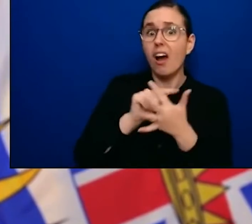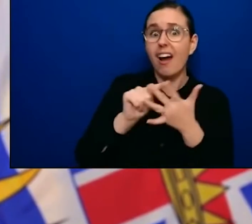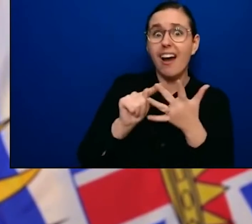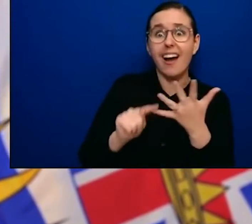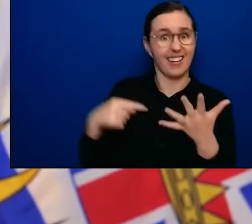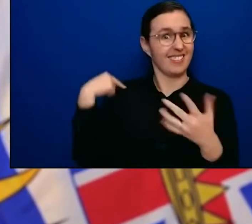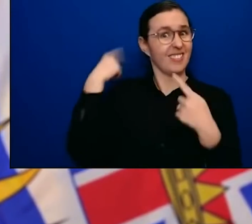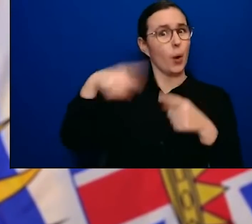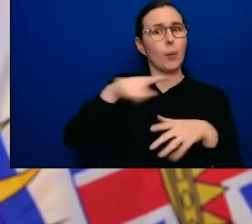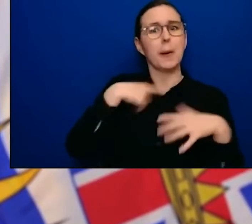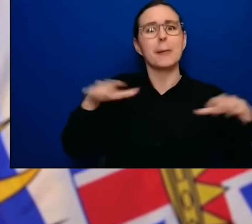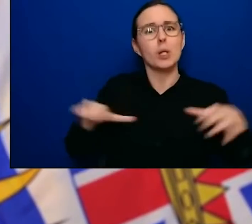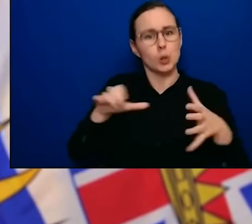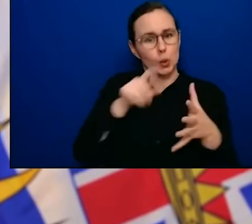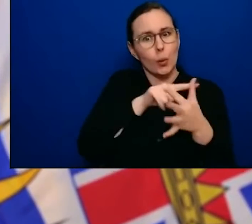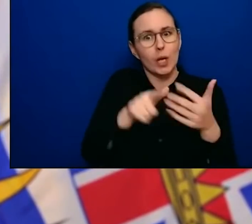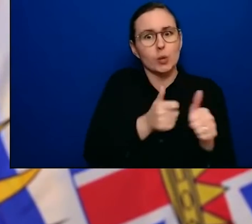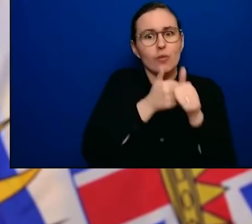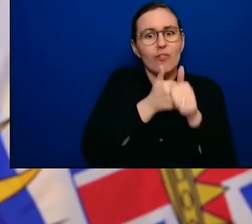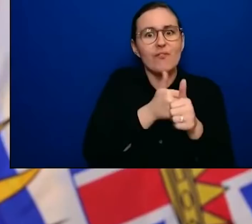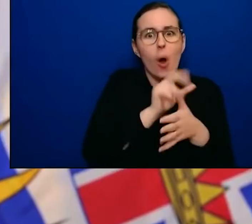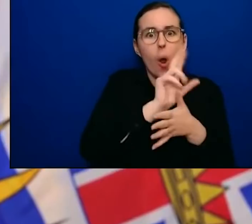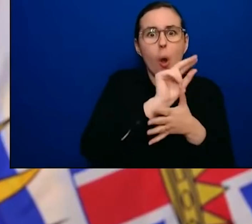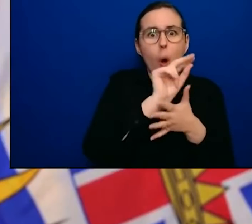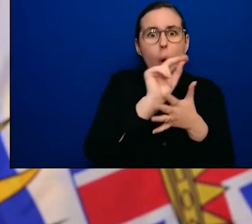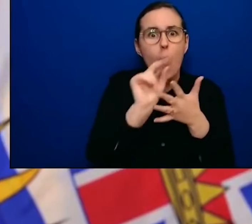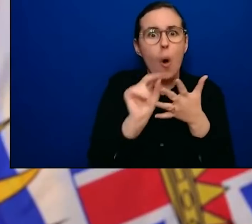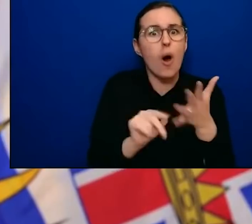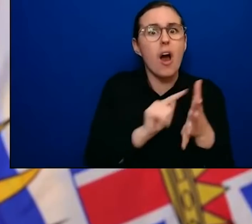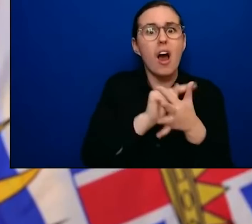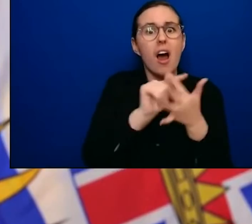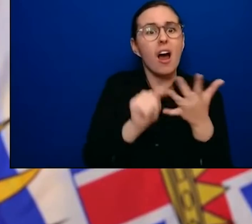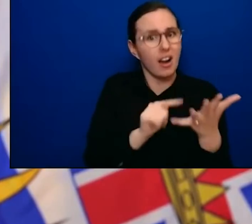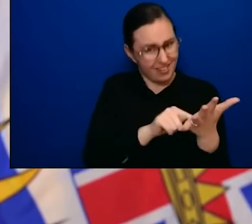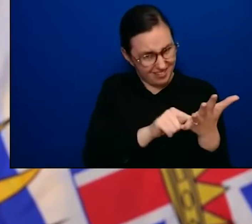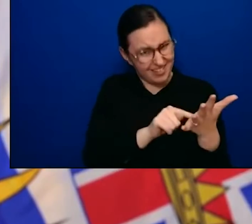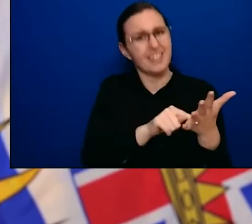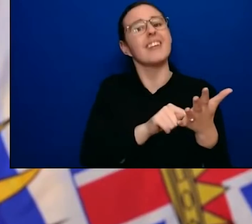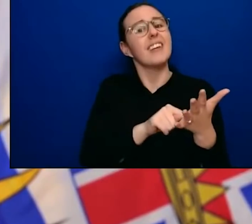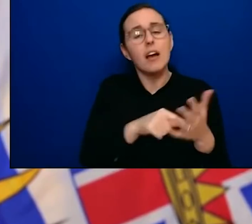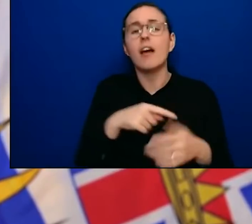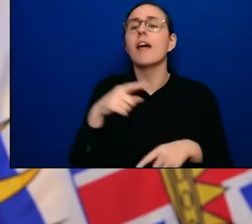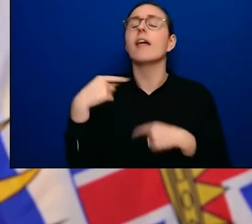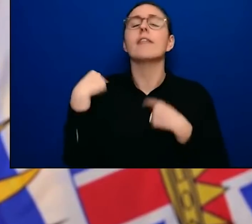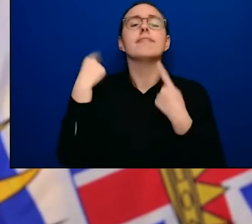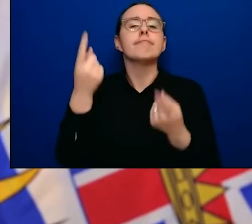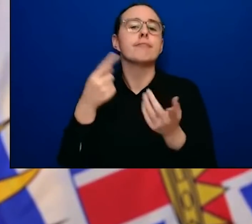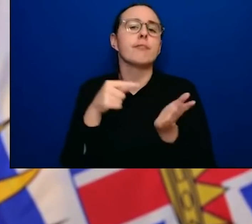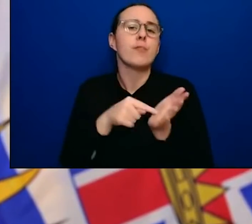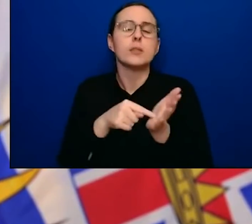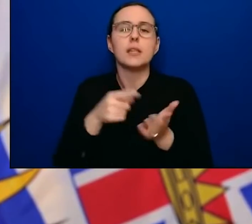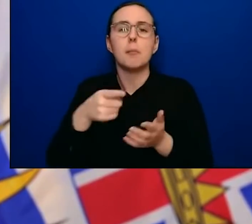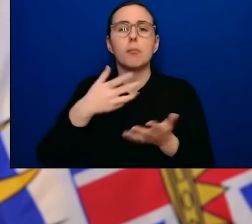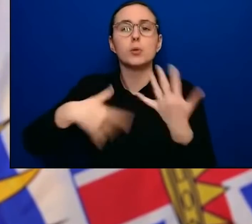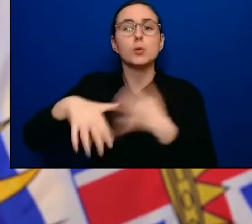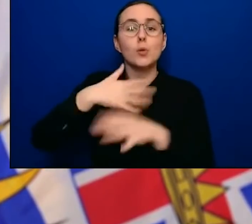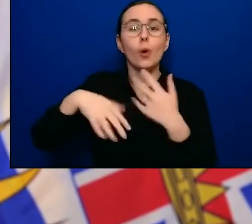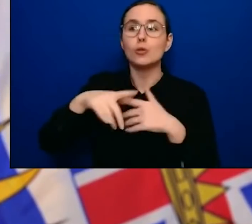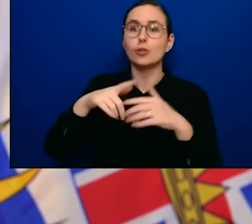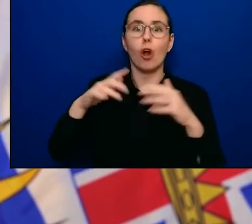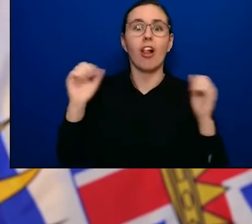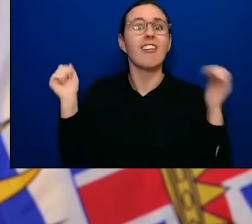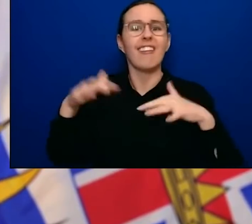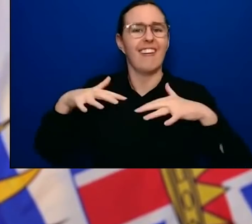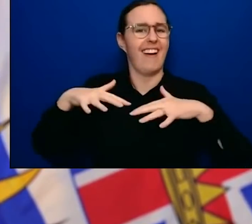of those activities and social activities that we've missed over the last month or so. So I ask that you please be respectful